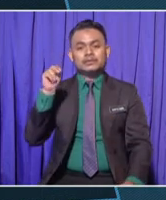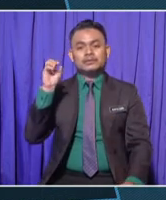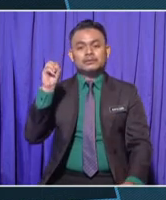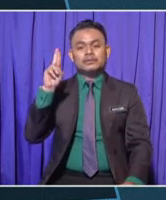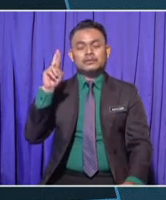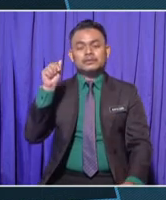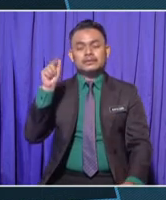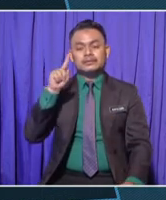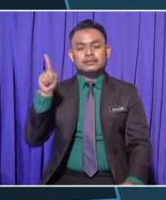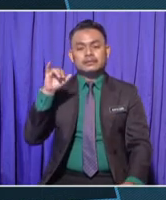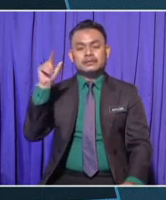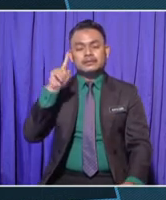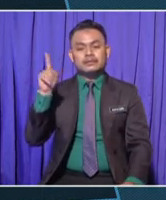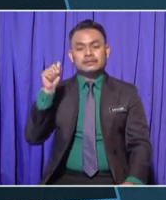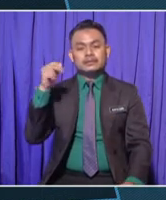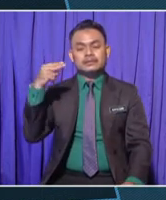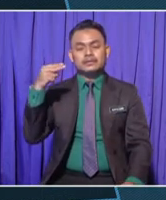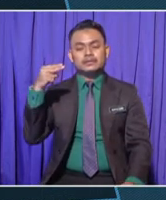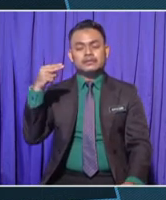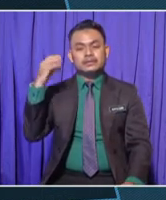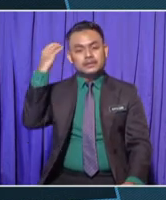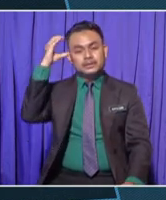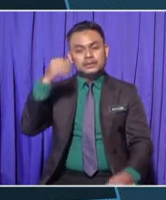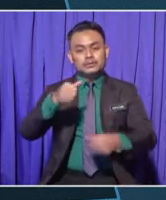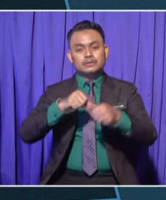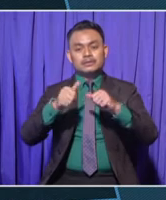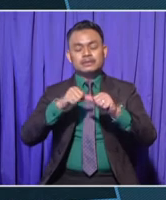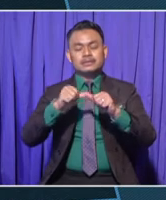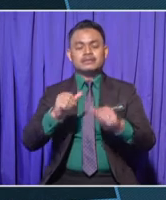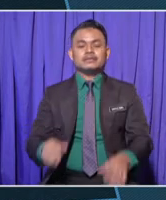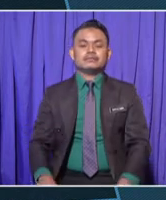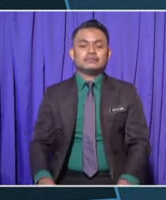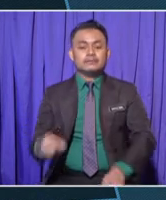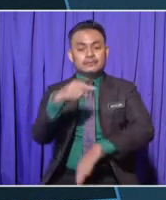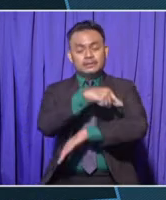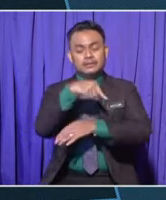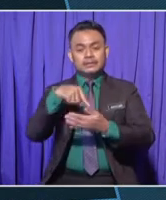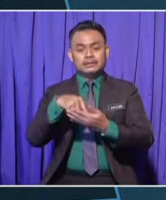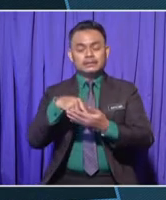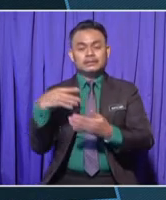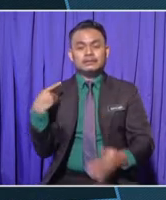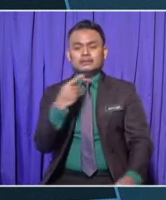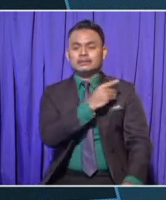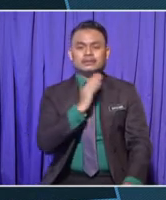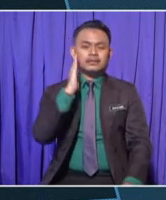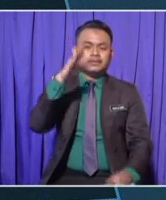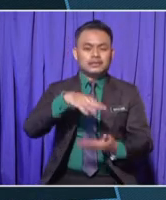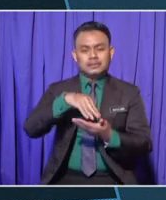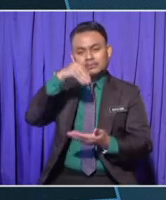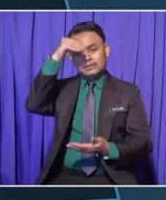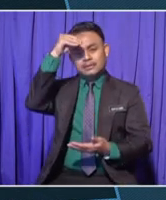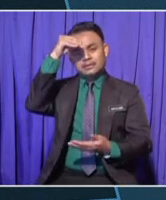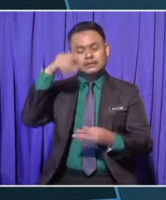teacher from SK Jalan 4, Bandar Baru Bangi. Today, we are going to learn about a